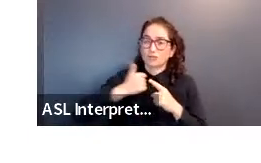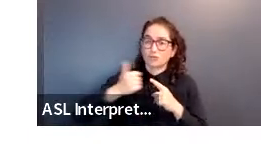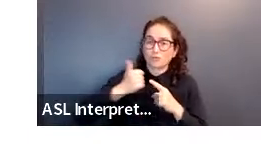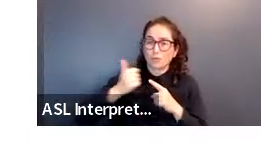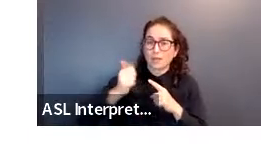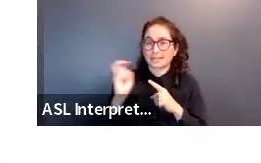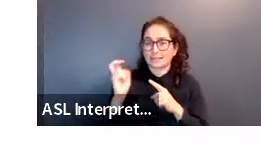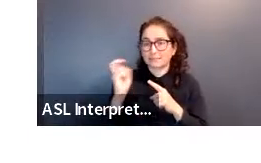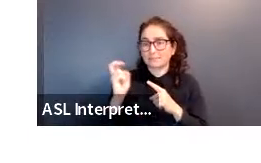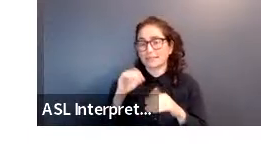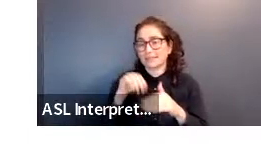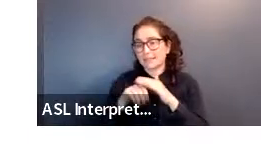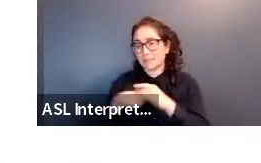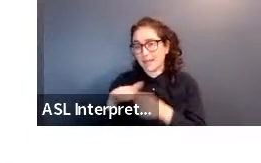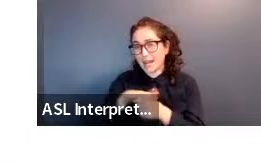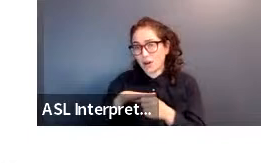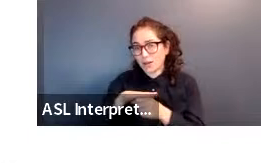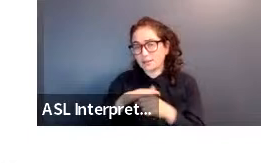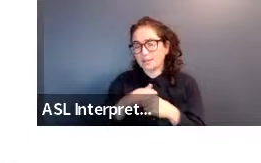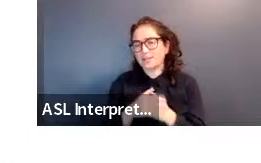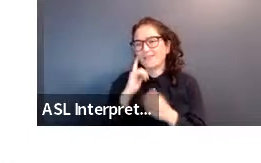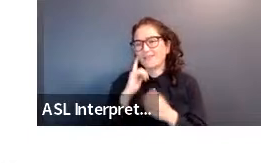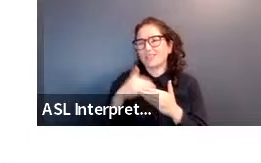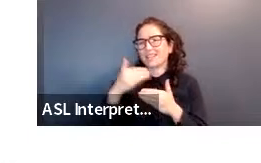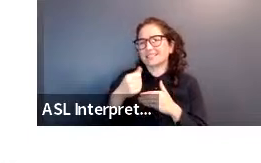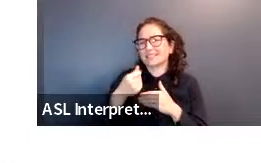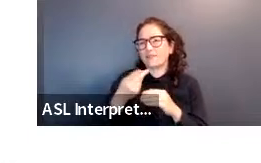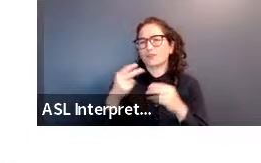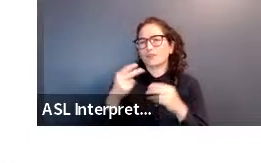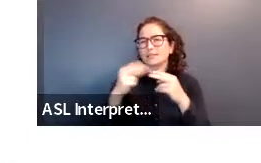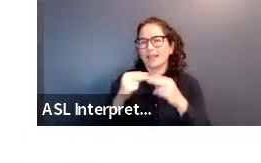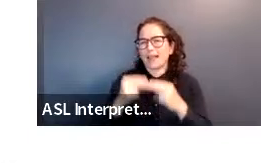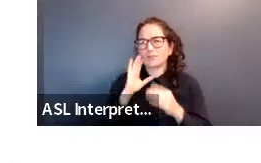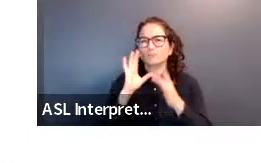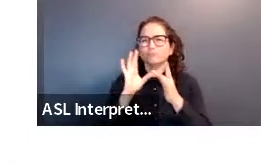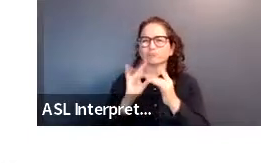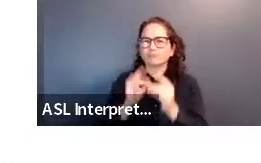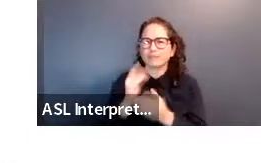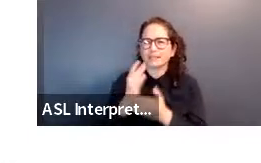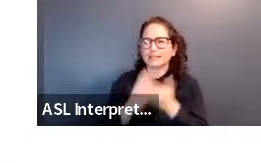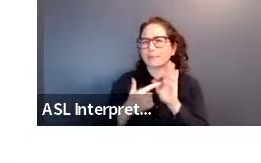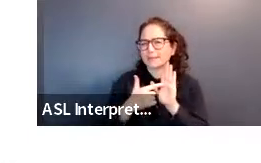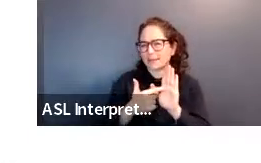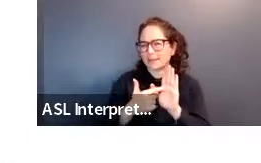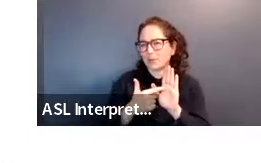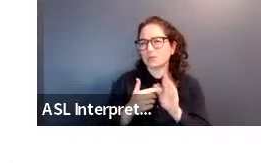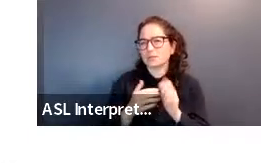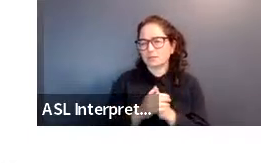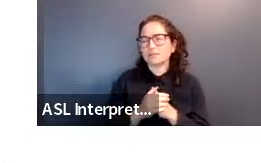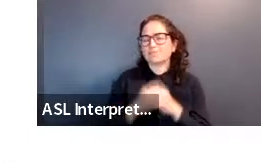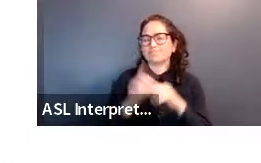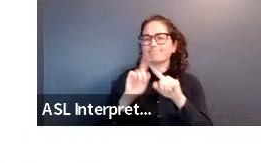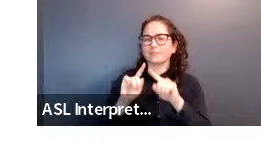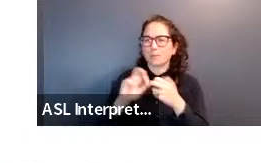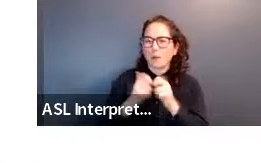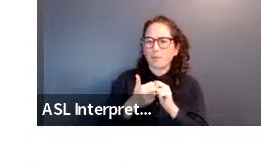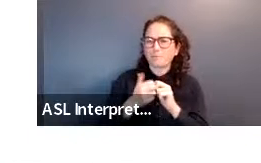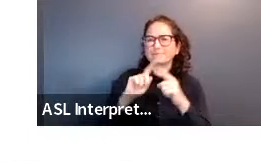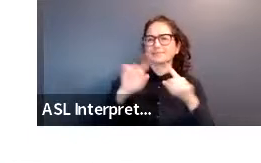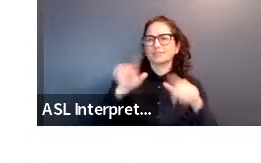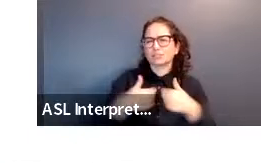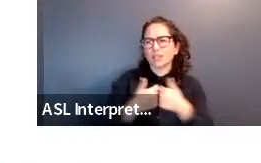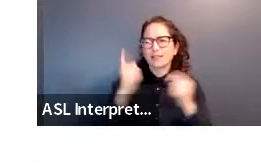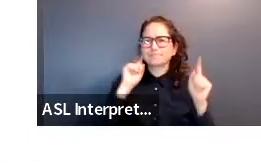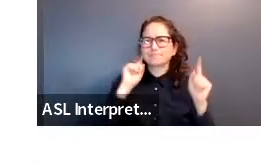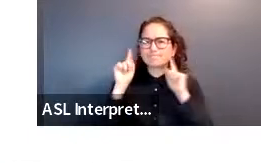boroughs. And so over the next several slides, I'm going to walk through some of the examples of problems and challenges that we've